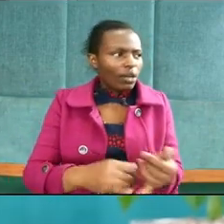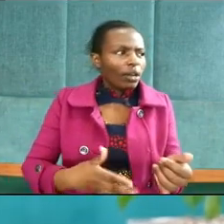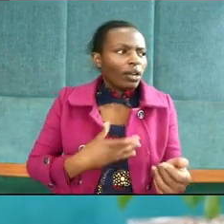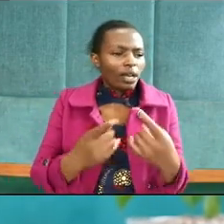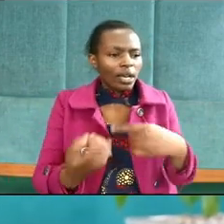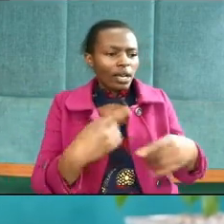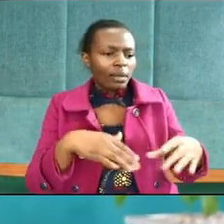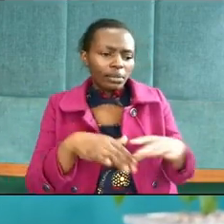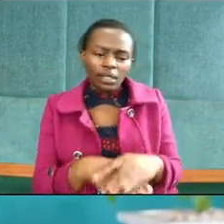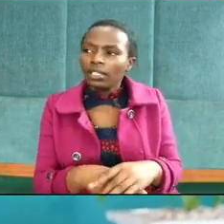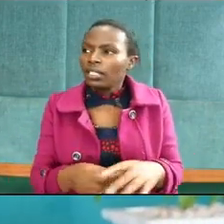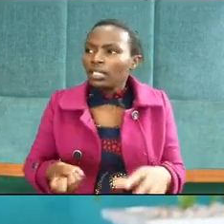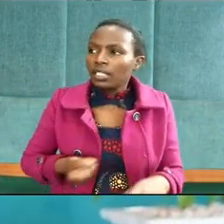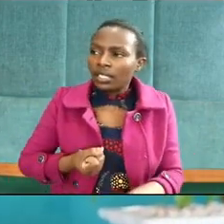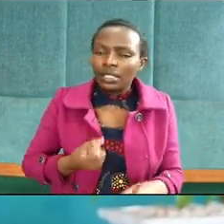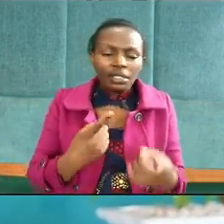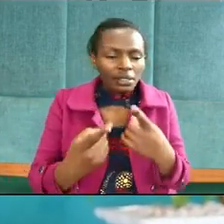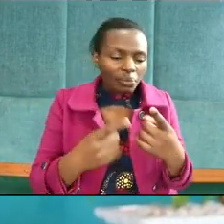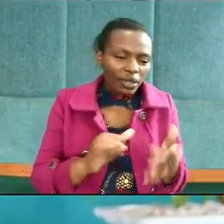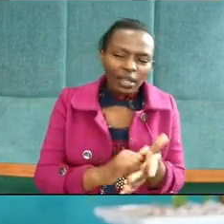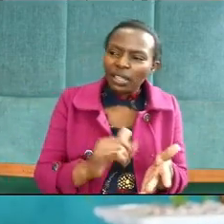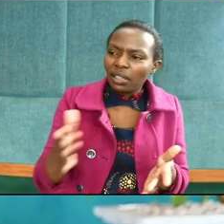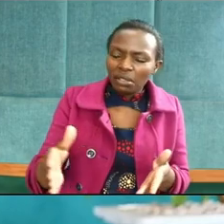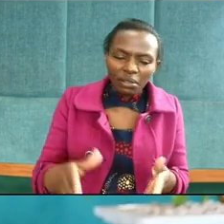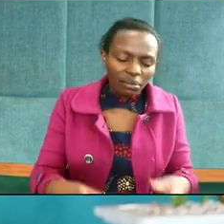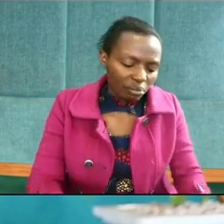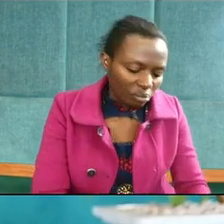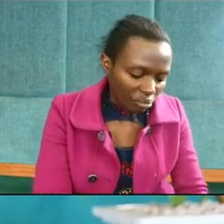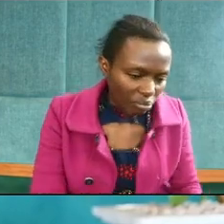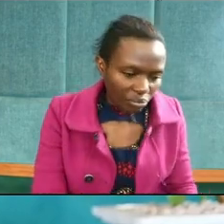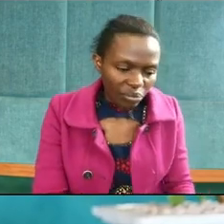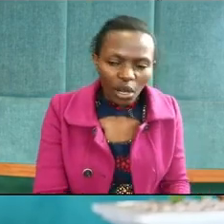she will tell you shoes are not supposed to be thrown anyhow.